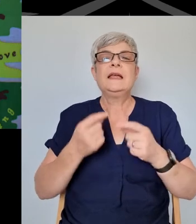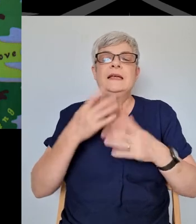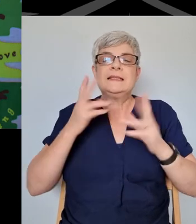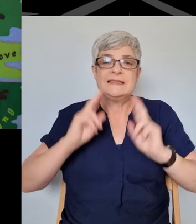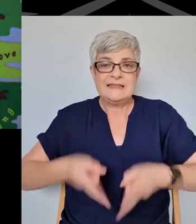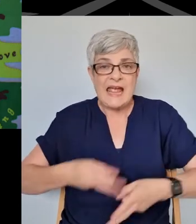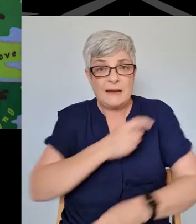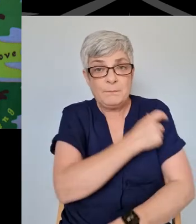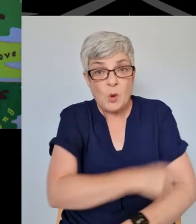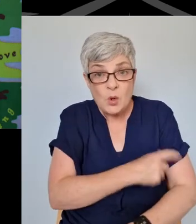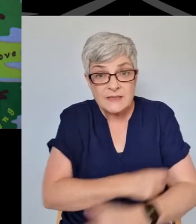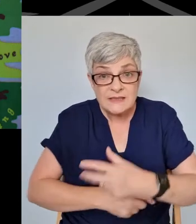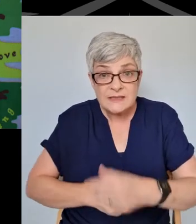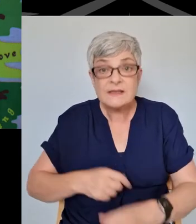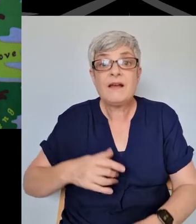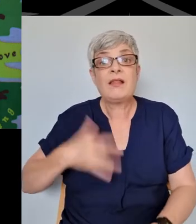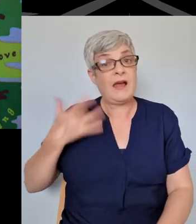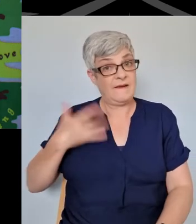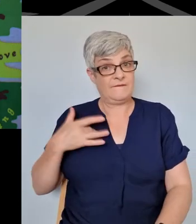breathes life.